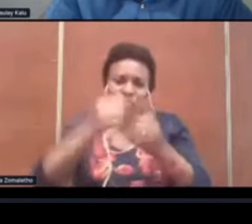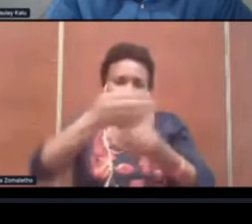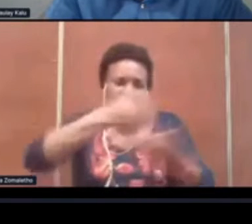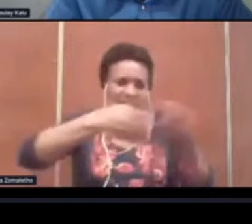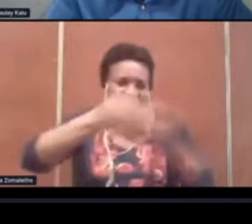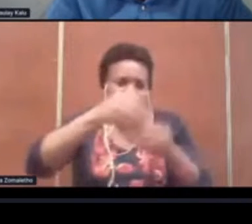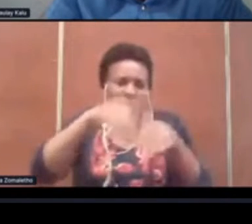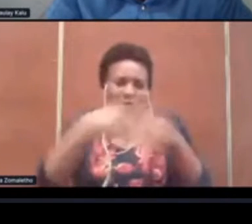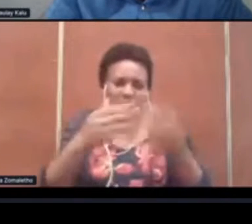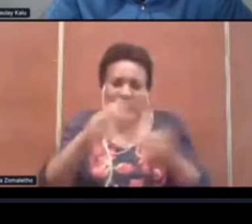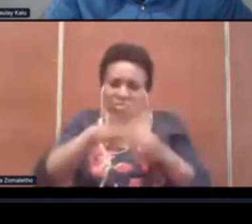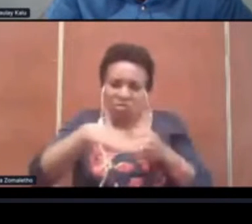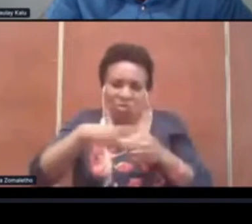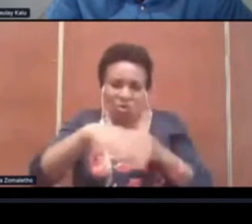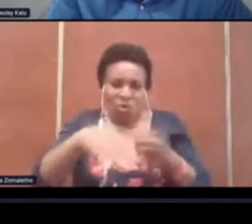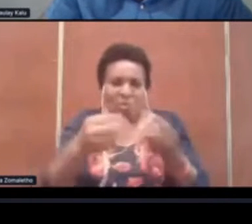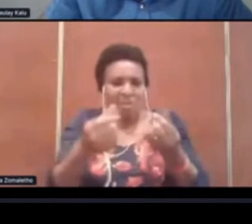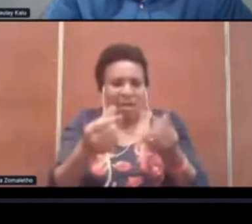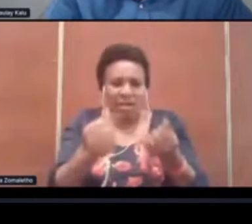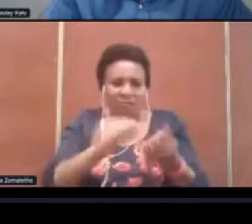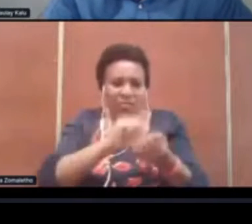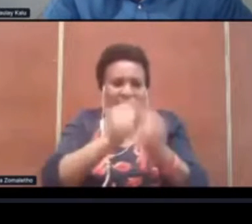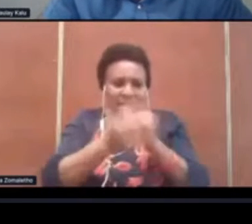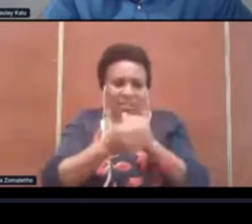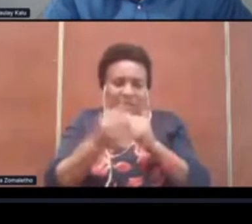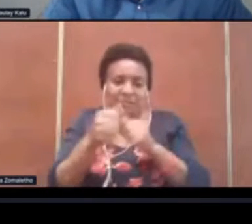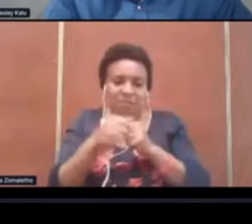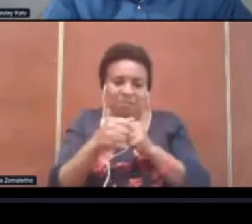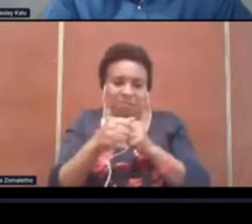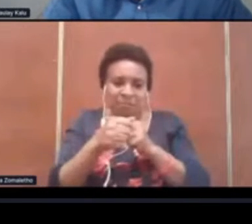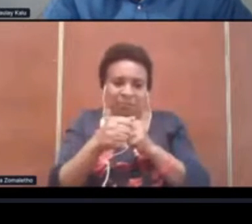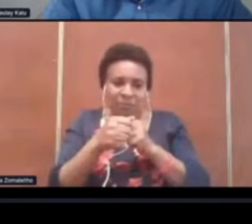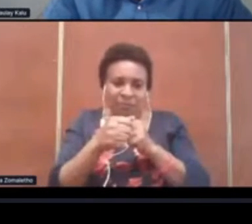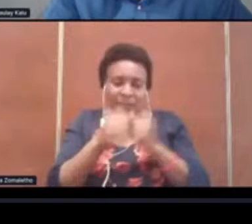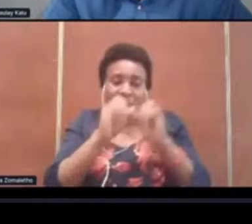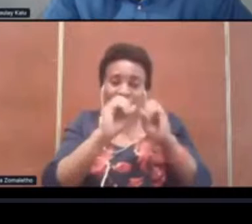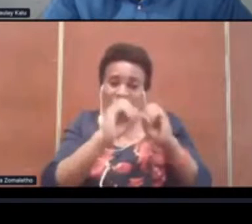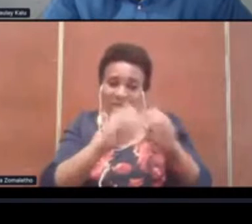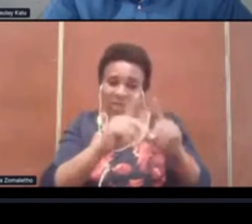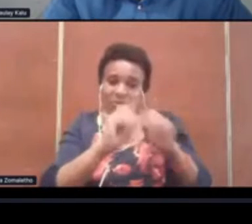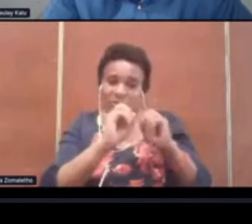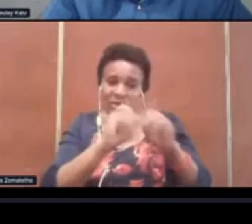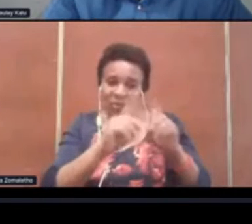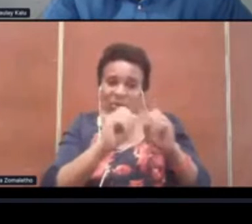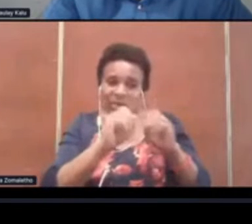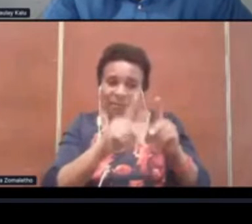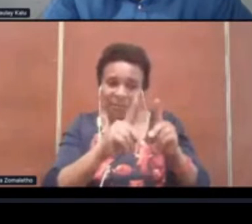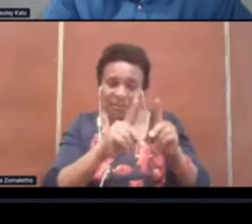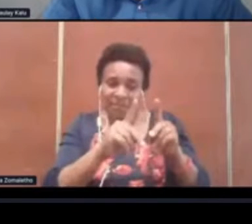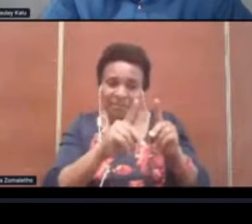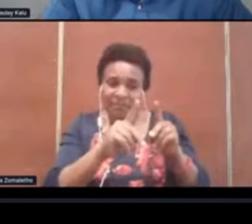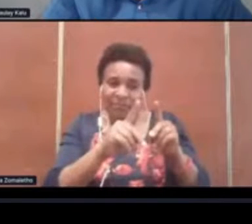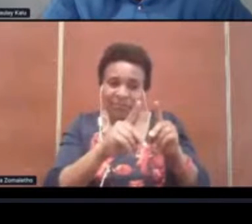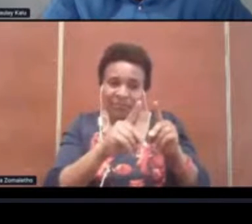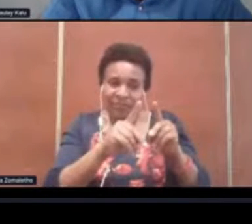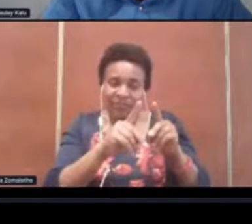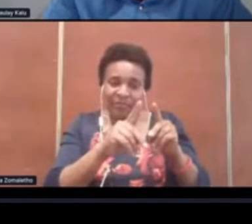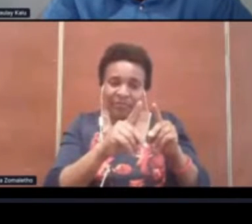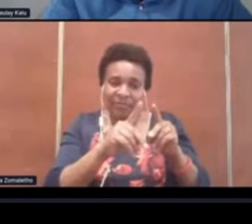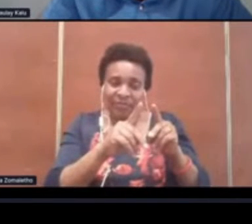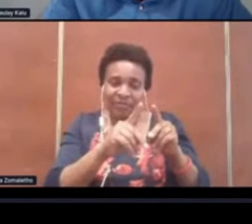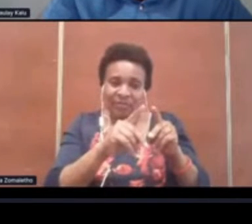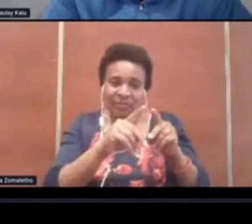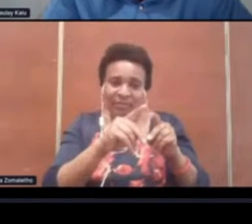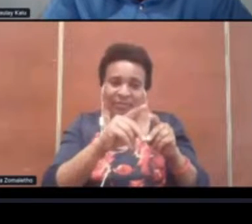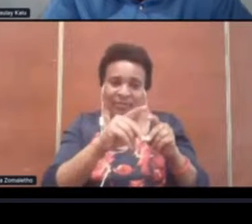currency from here on this point? Sort of like when people send dollars back home. Yes.